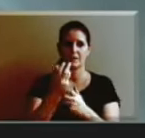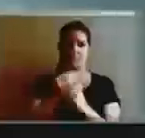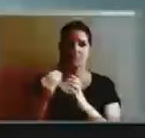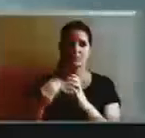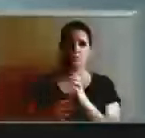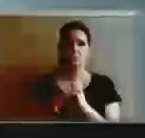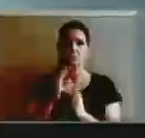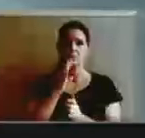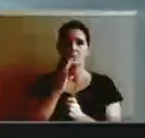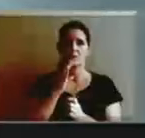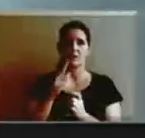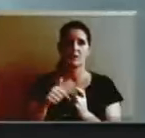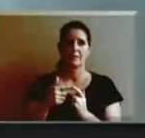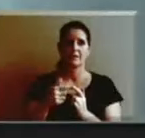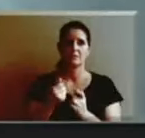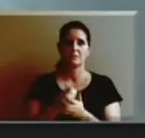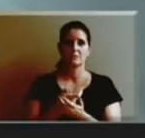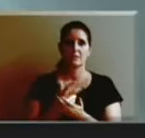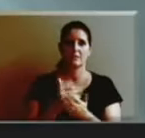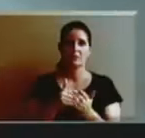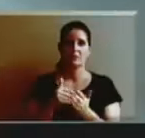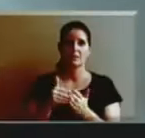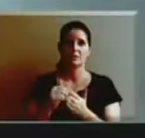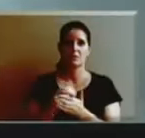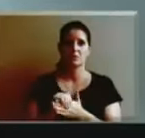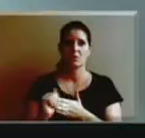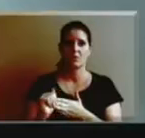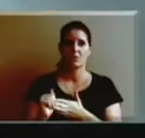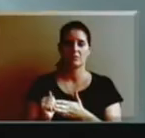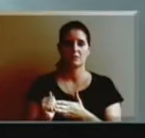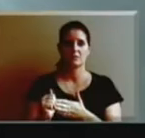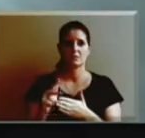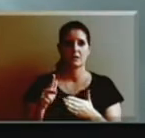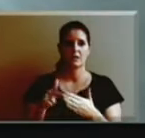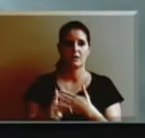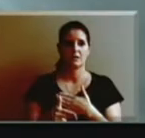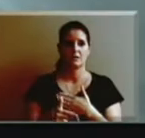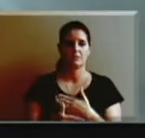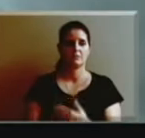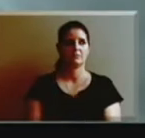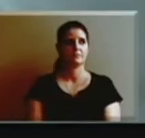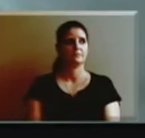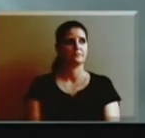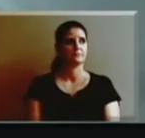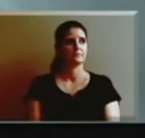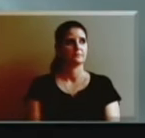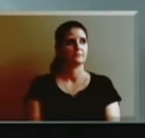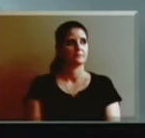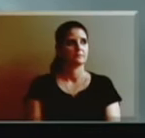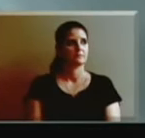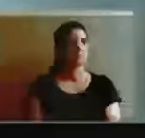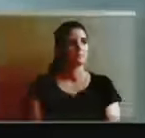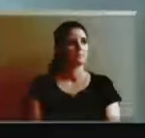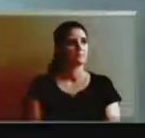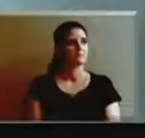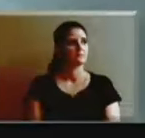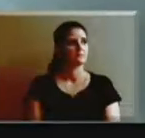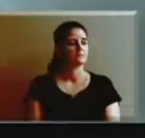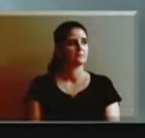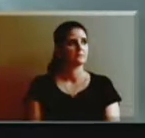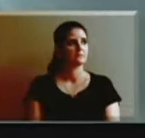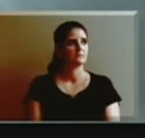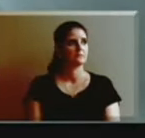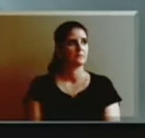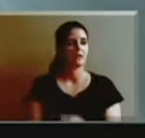you're talking about several million dollars in cuts, that it is part of that state SEEK reduction of $5 million. The